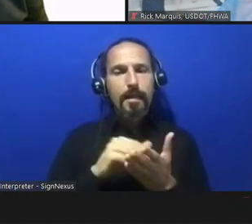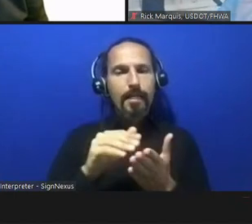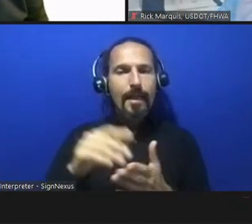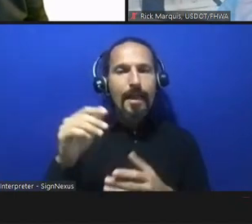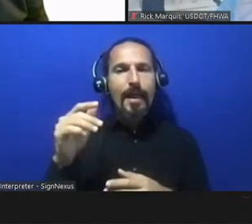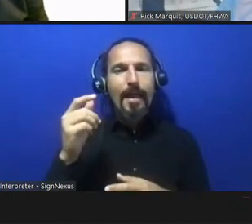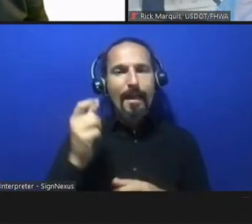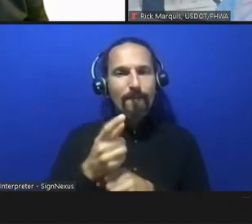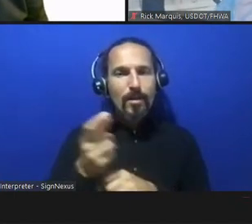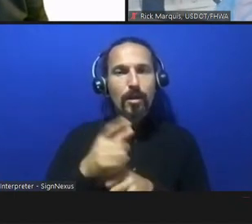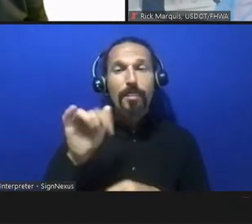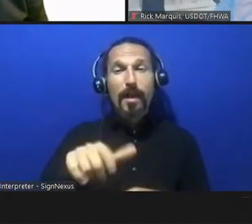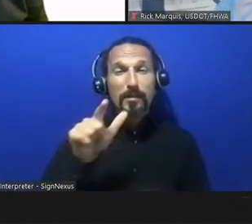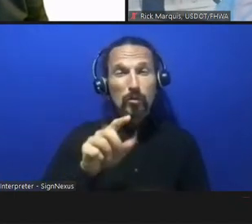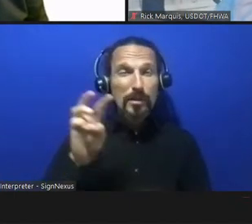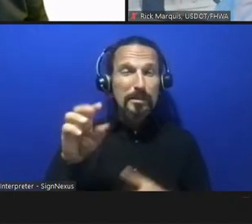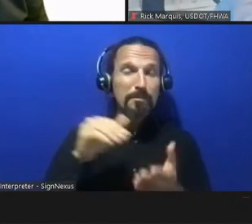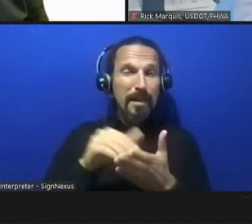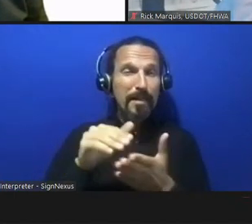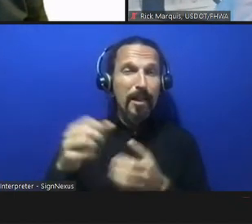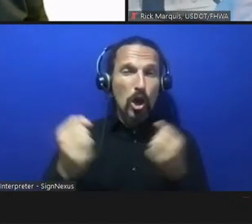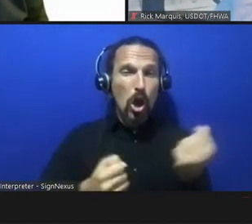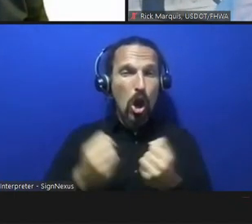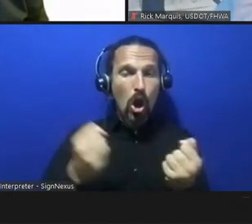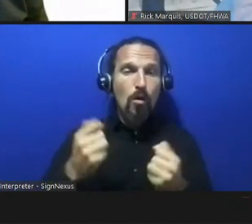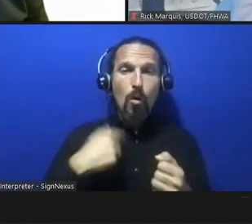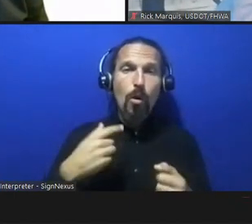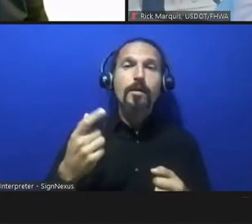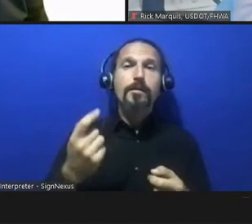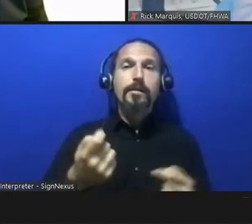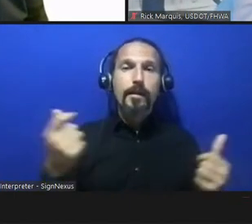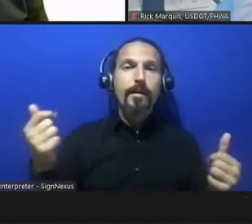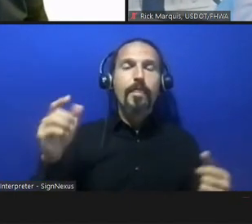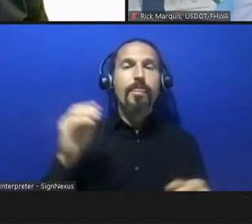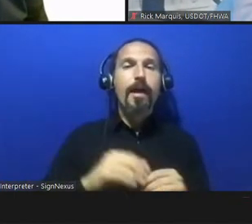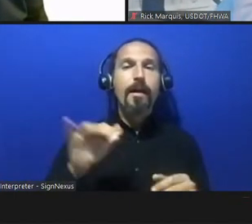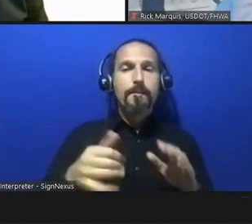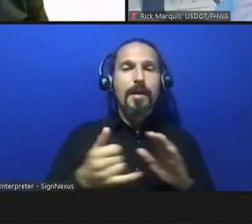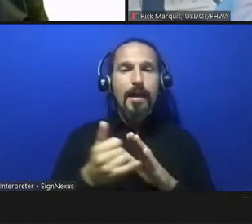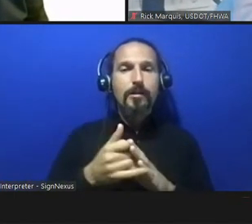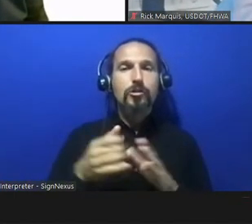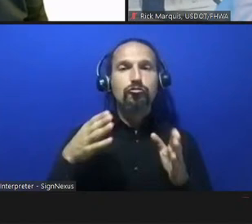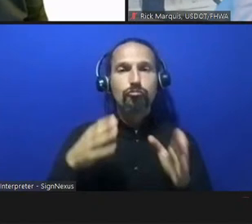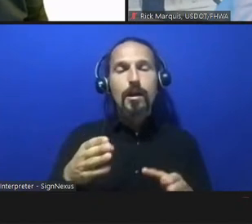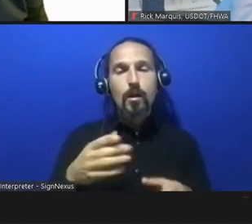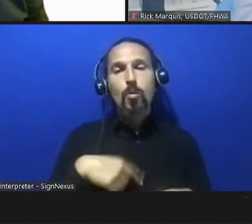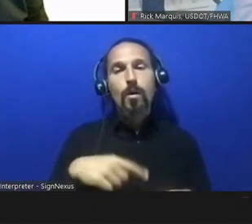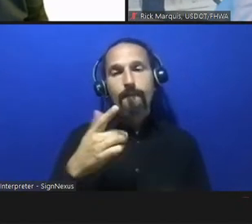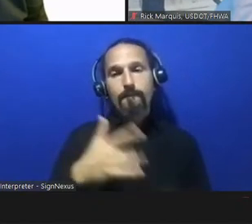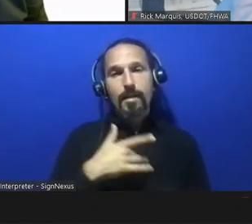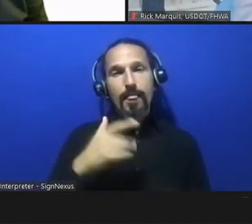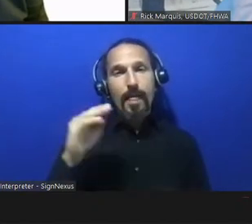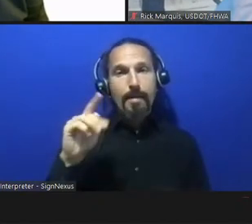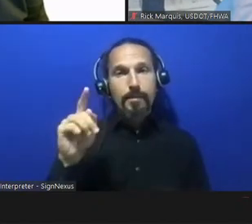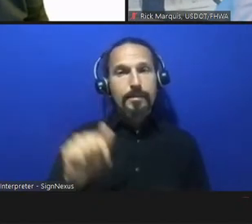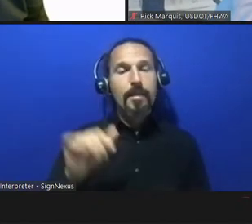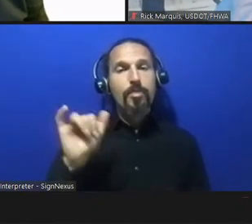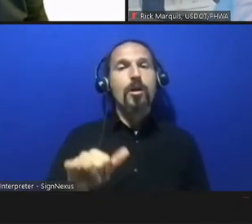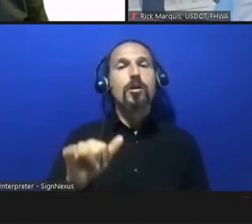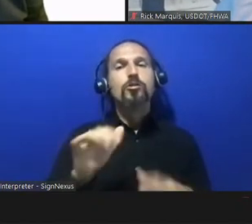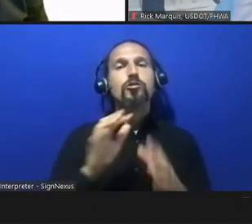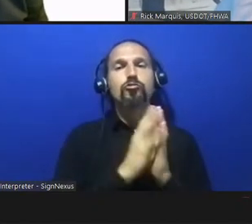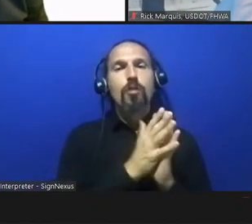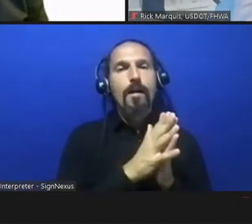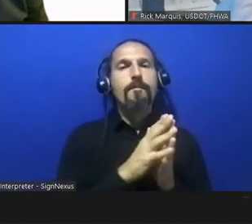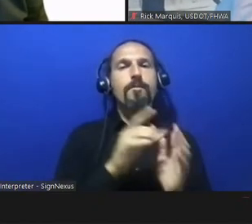26 million cars we take off manhattan streets therefore we believe that the mta traffic mobility review